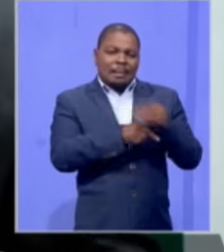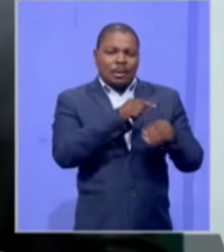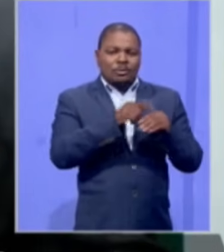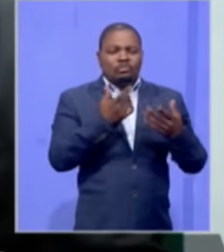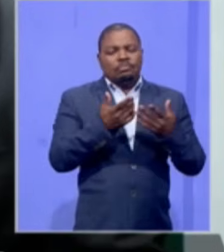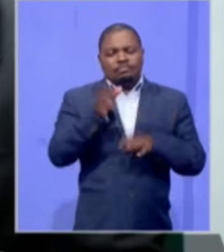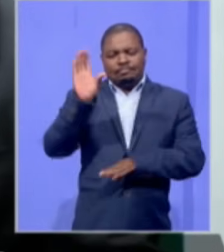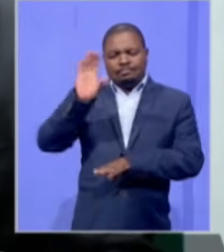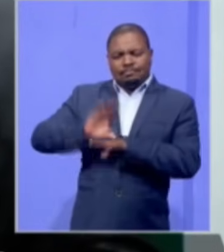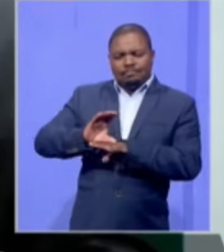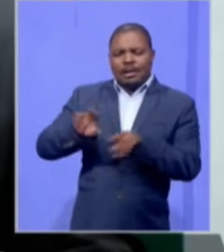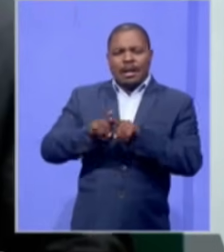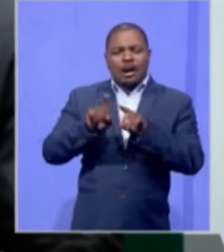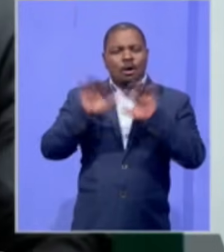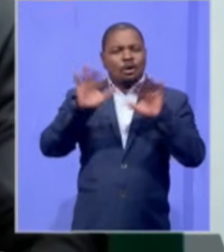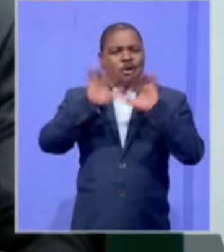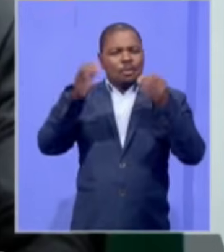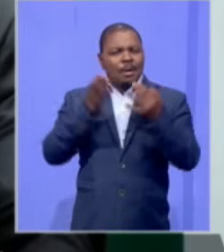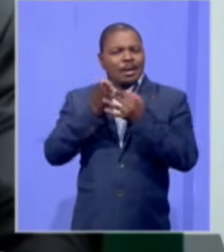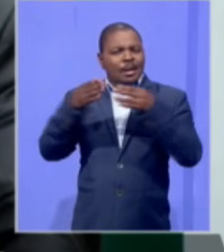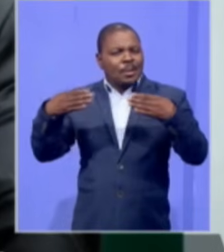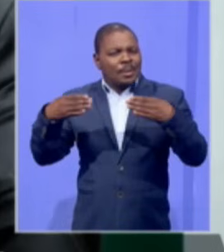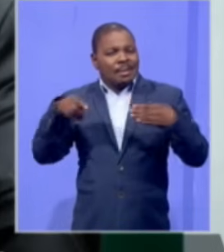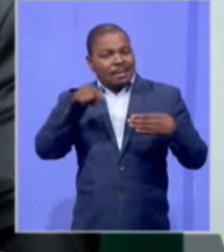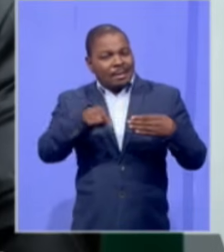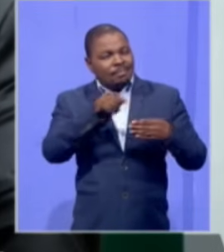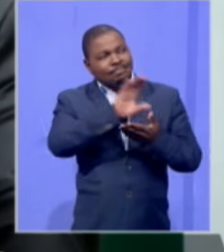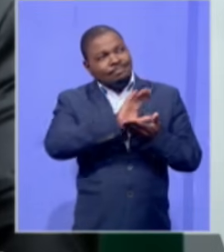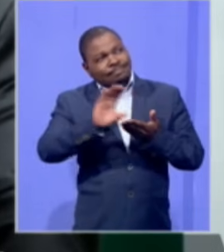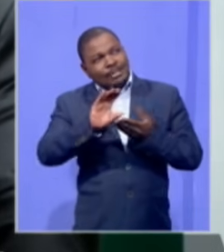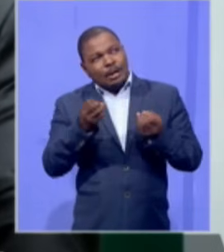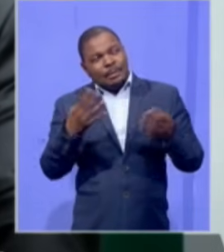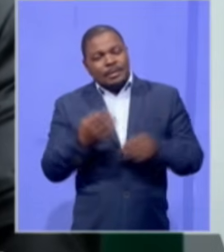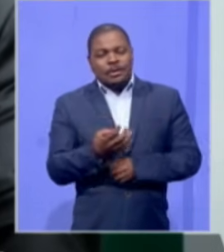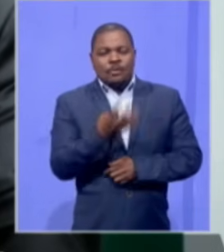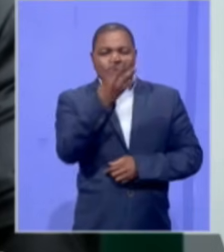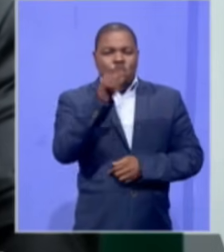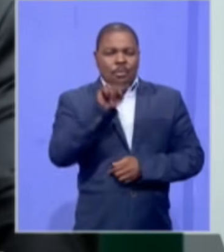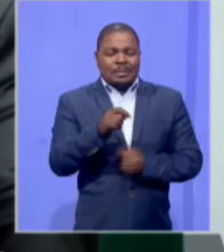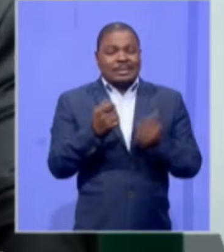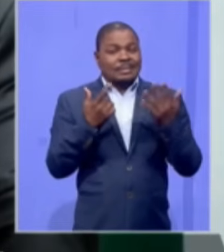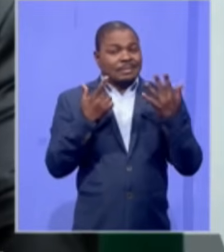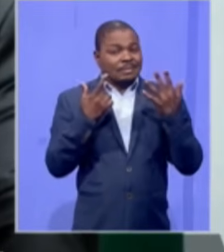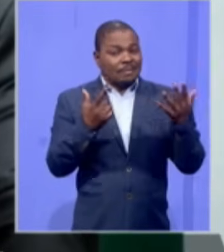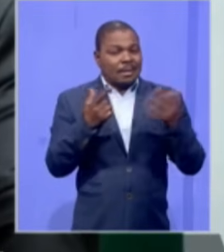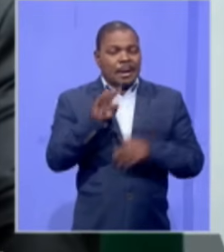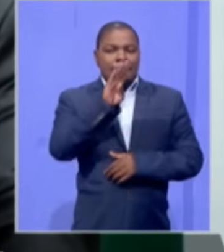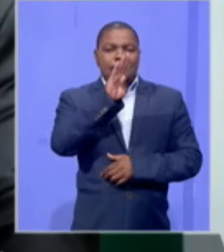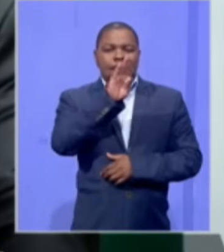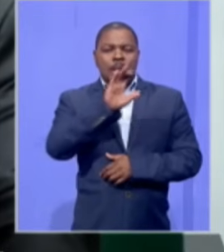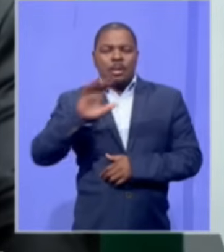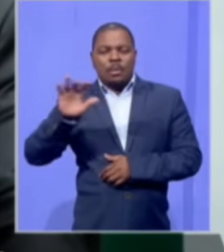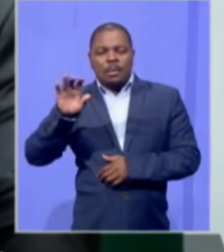gateway investment package of some 4.7 billion euros amounting